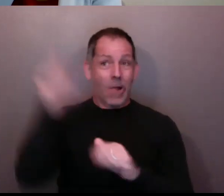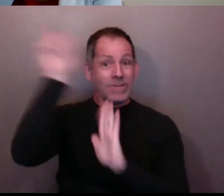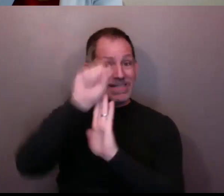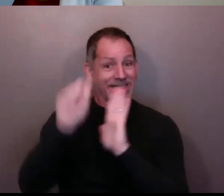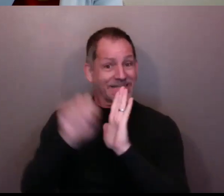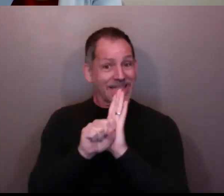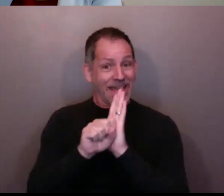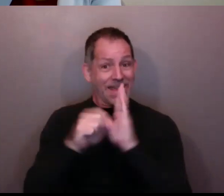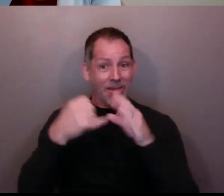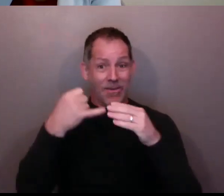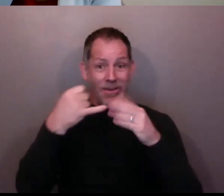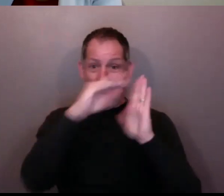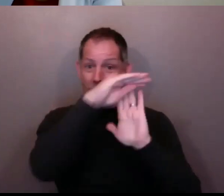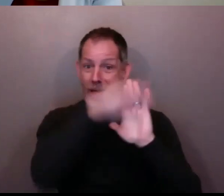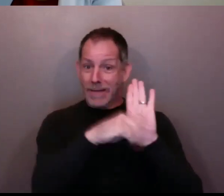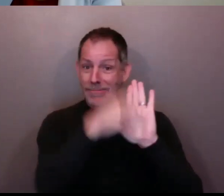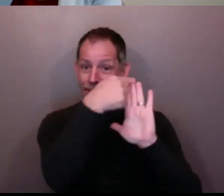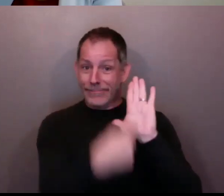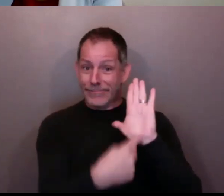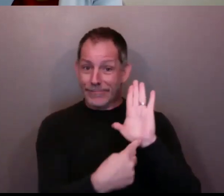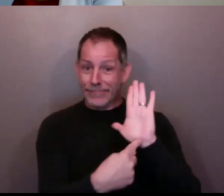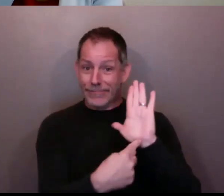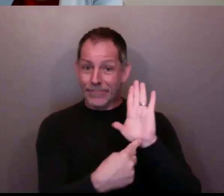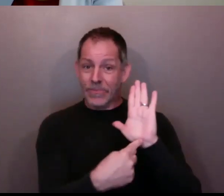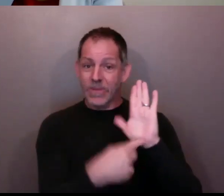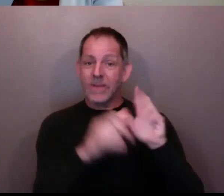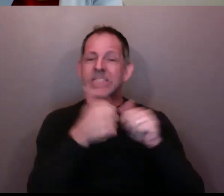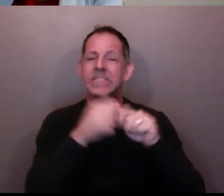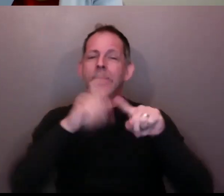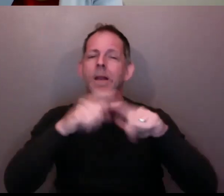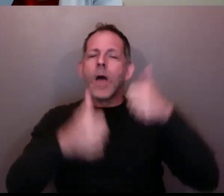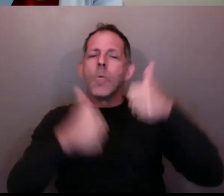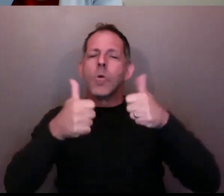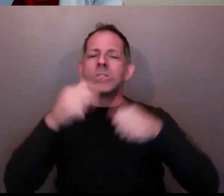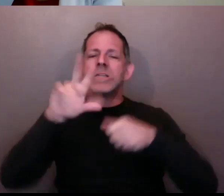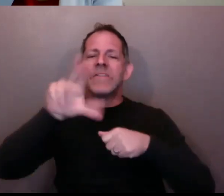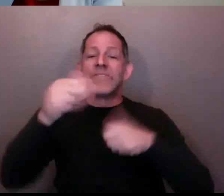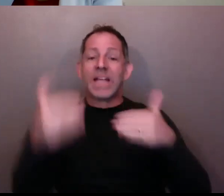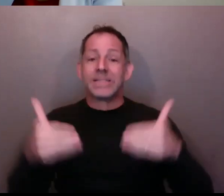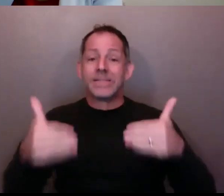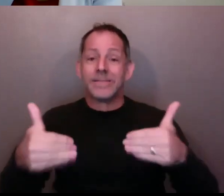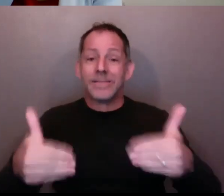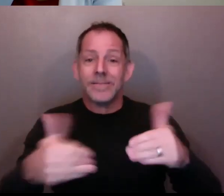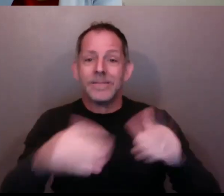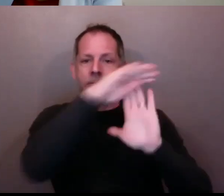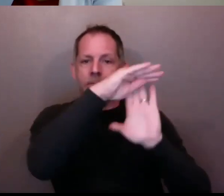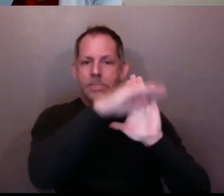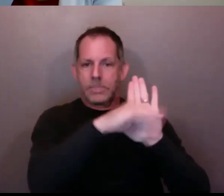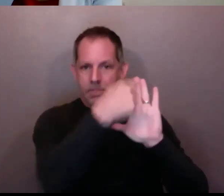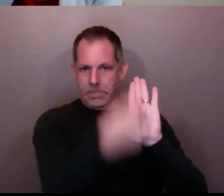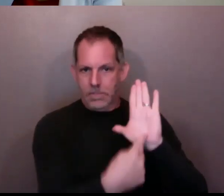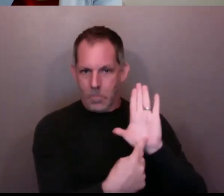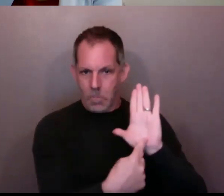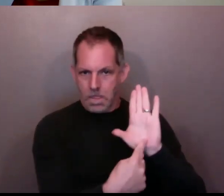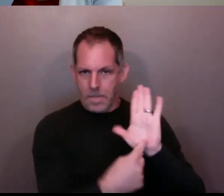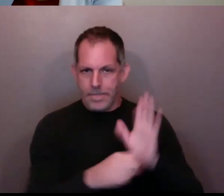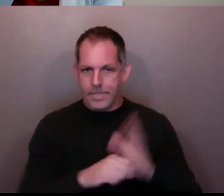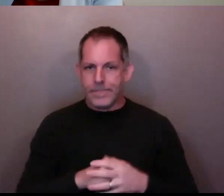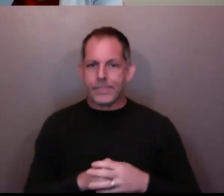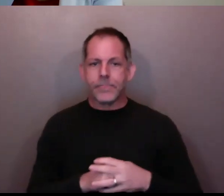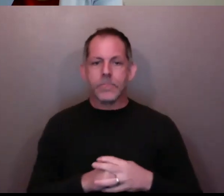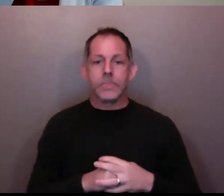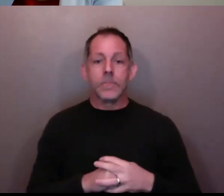phased, much like the Safe Start plan. So there's essentially now a Safe Start plan for long-term